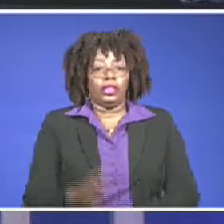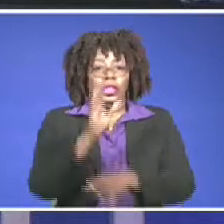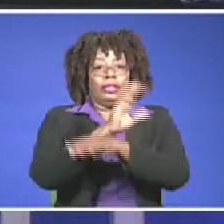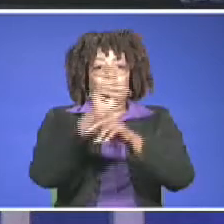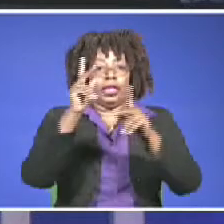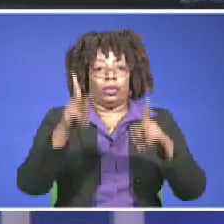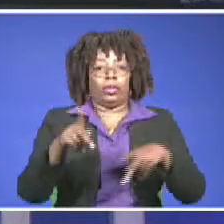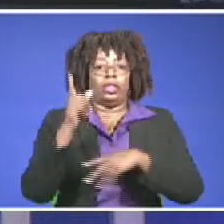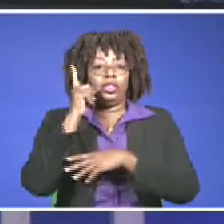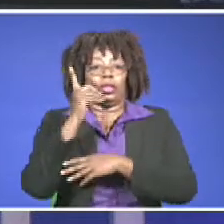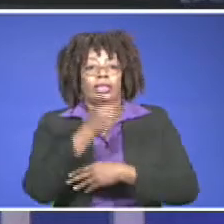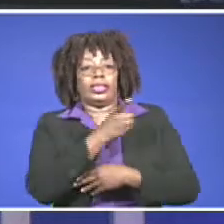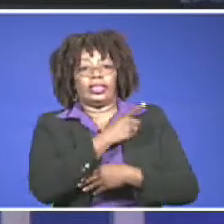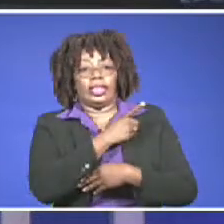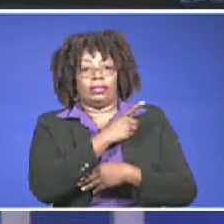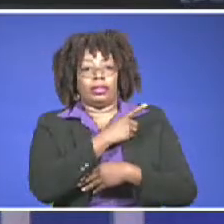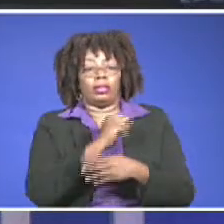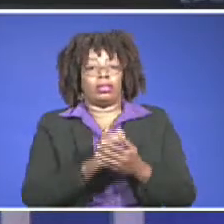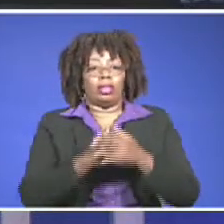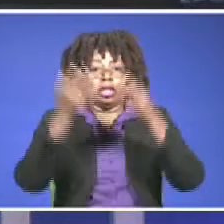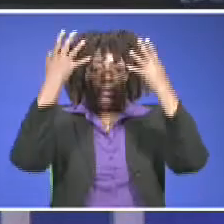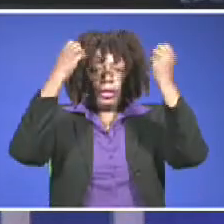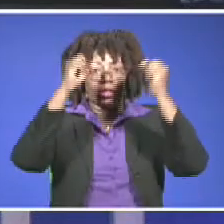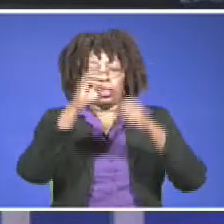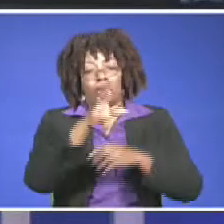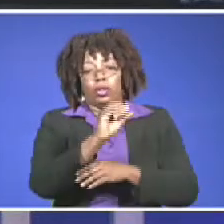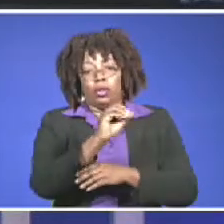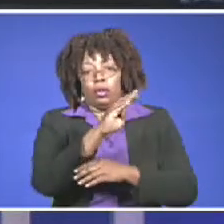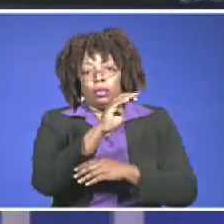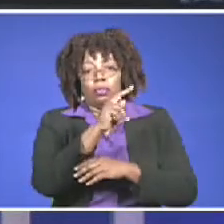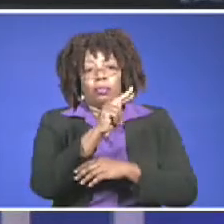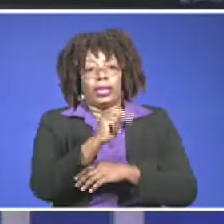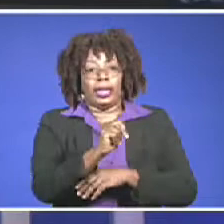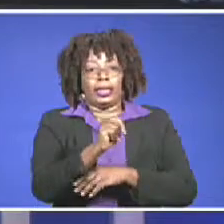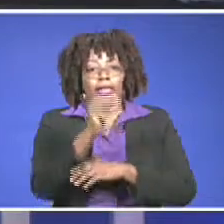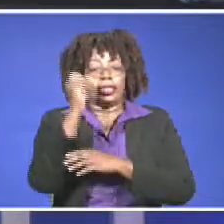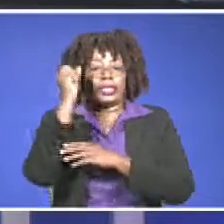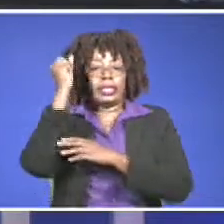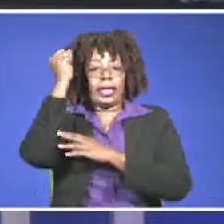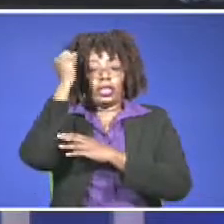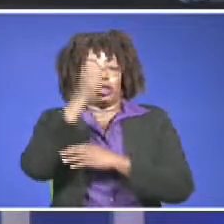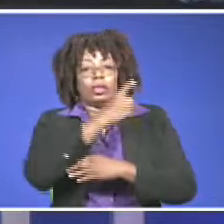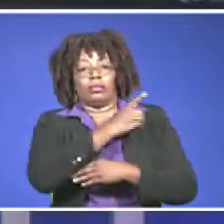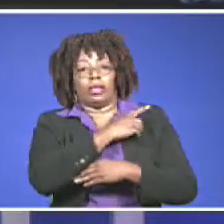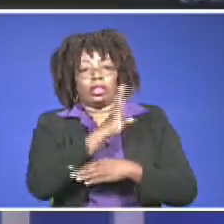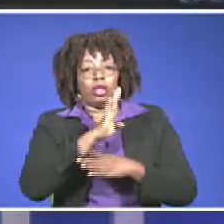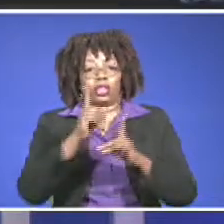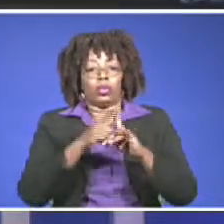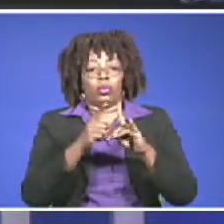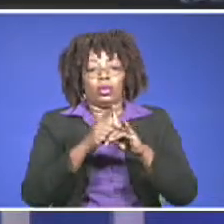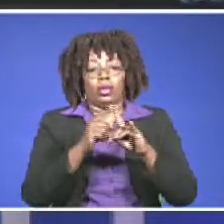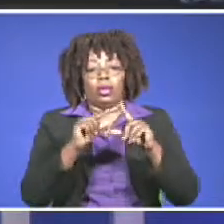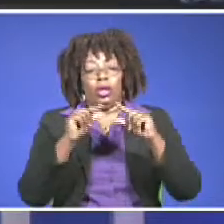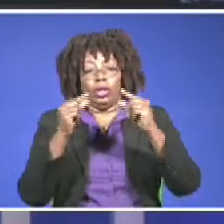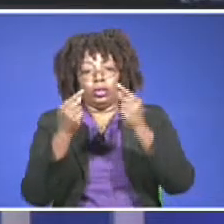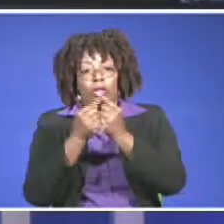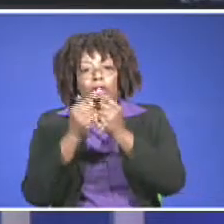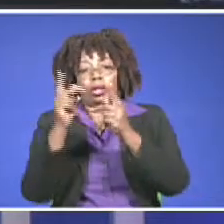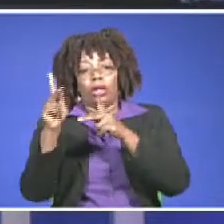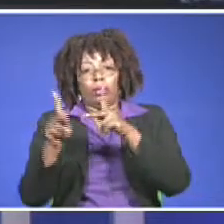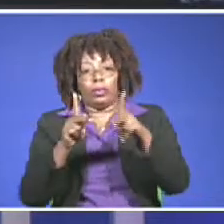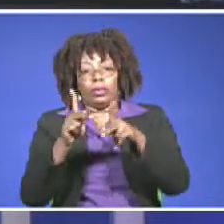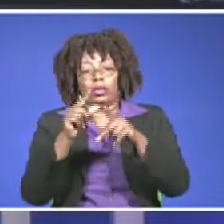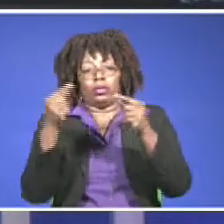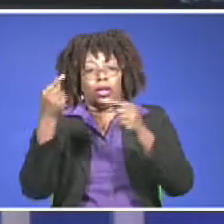Good evening, everyone. I'm LaDawn Davis. President of Oban Energy, Sat Paul Dana, speaking to a large crowd of residents in East Grand Bahama